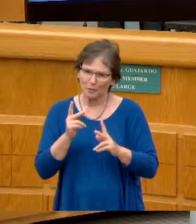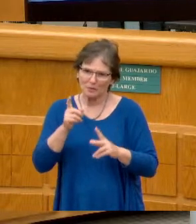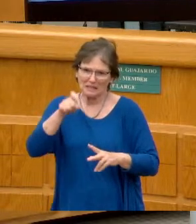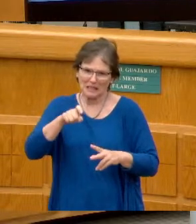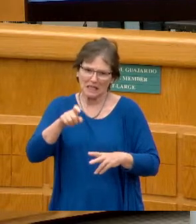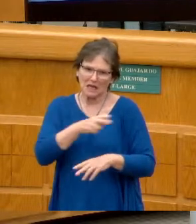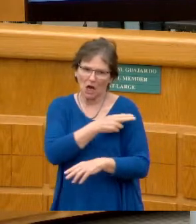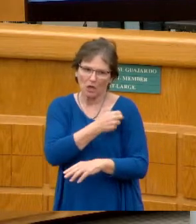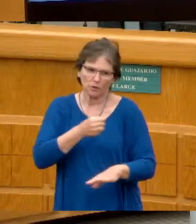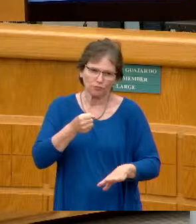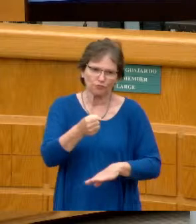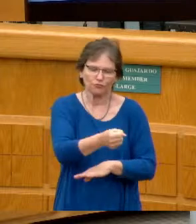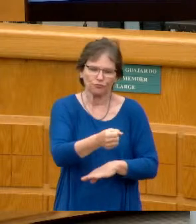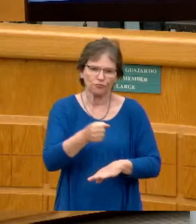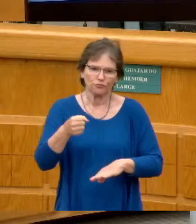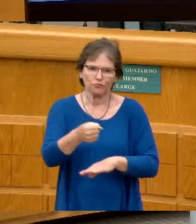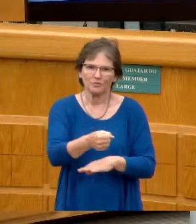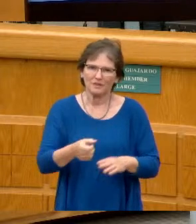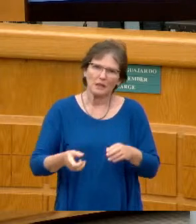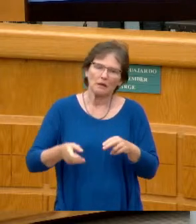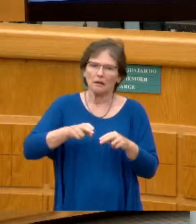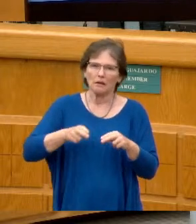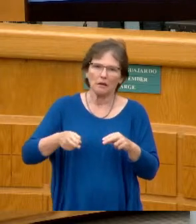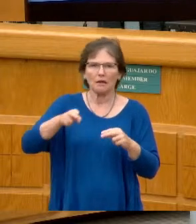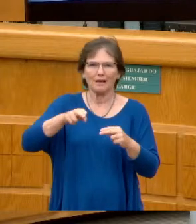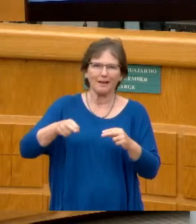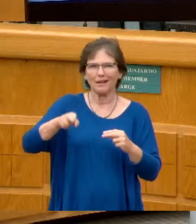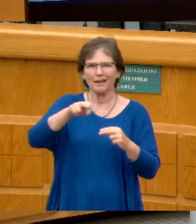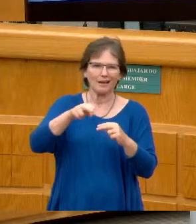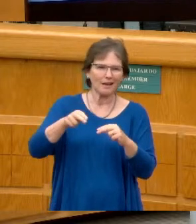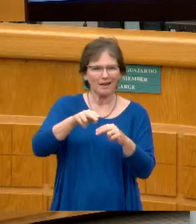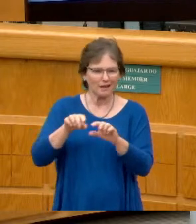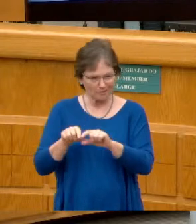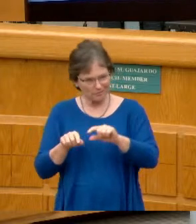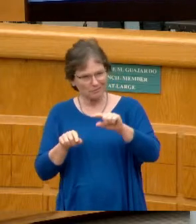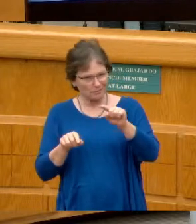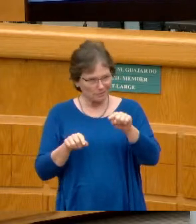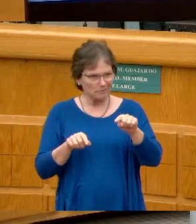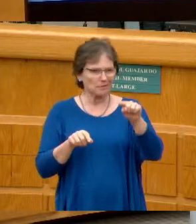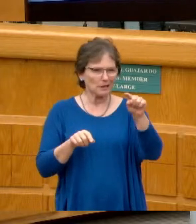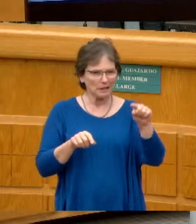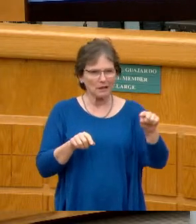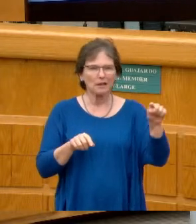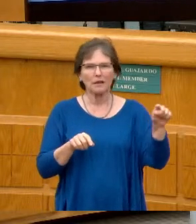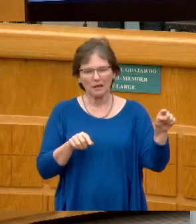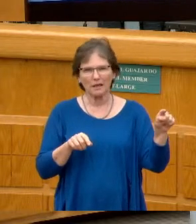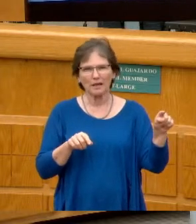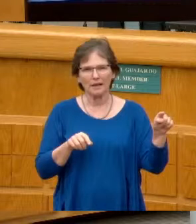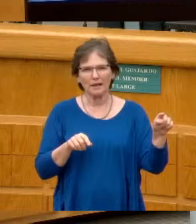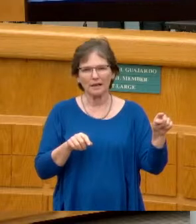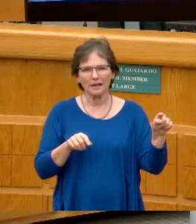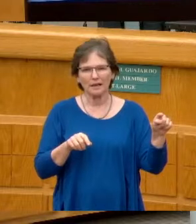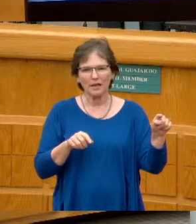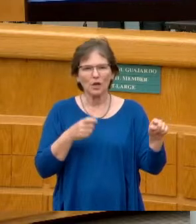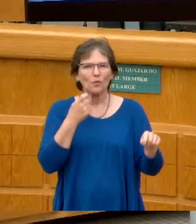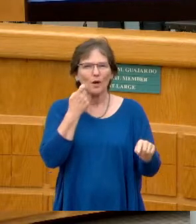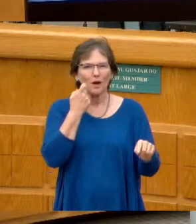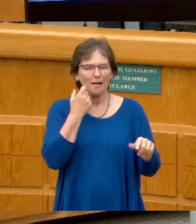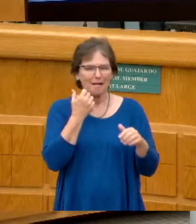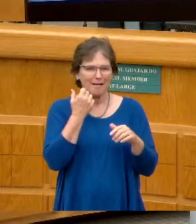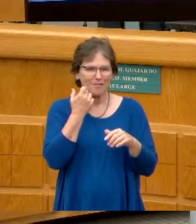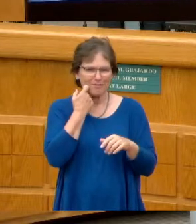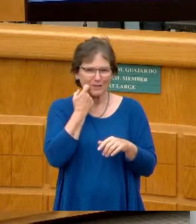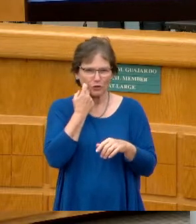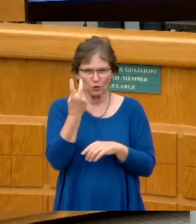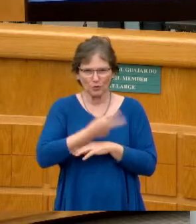So the hospitalizations for patients, if you look at from October the 19th to today, you see on October the 19th,